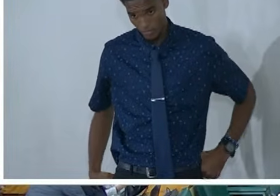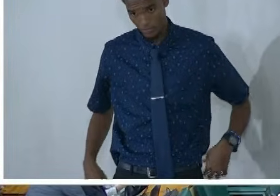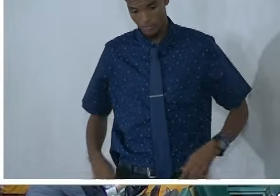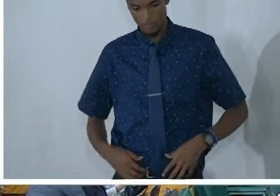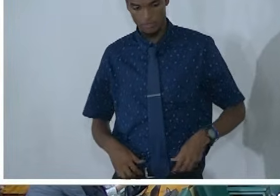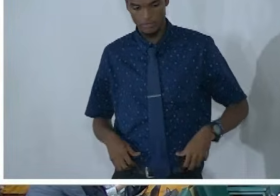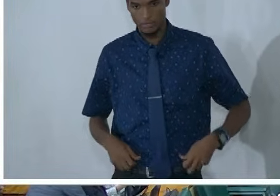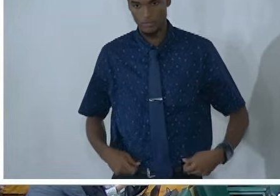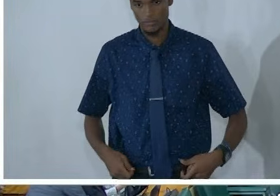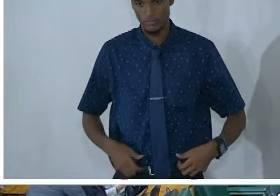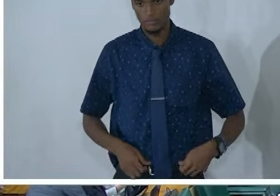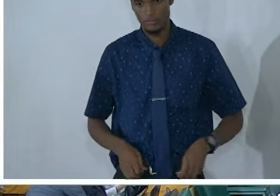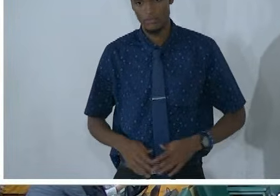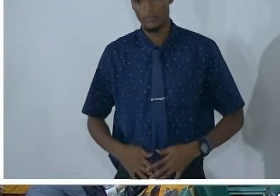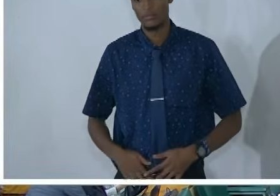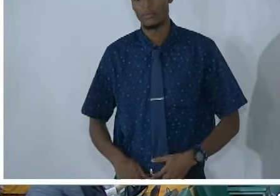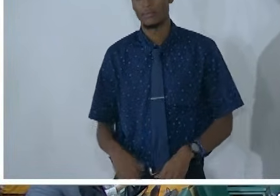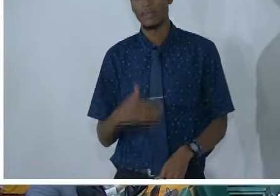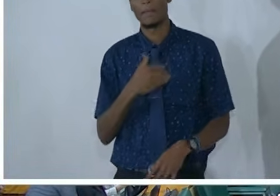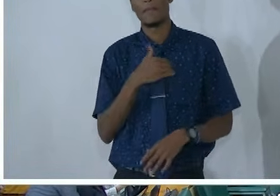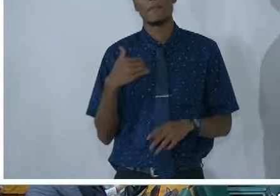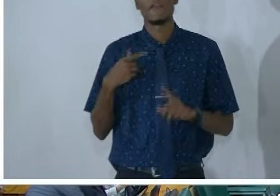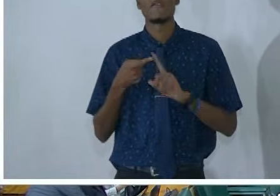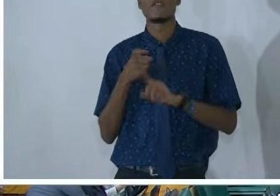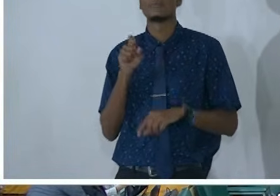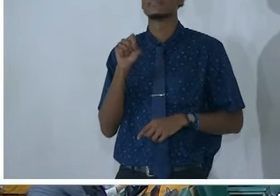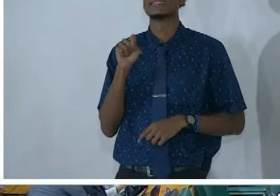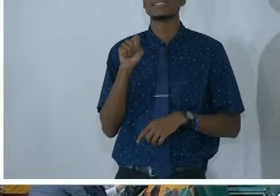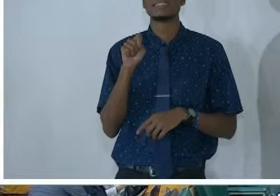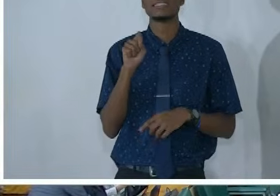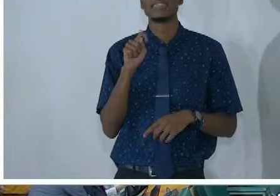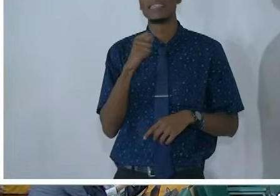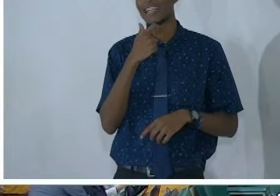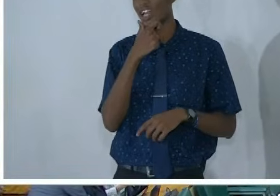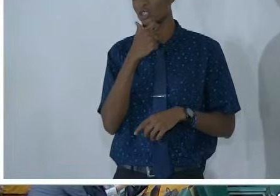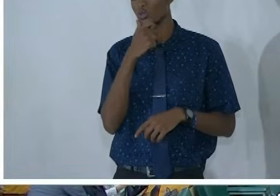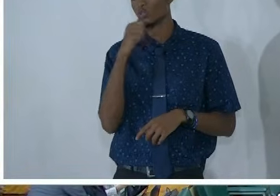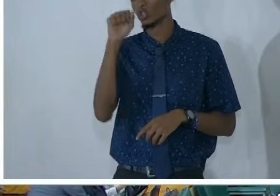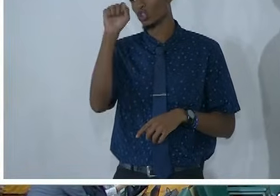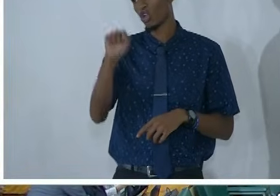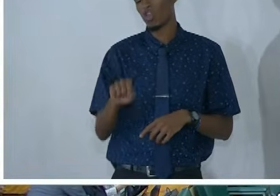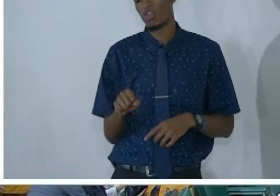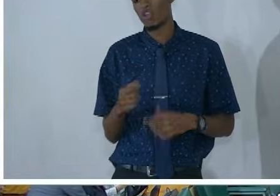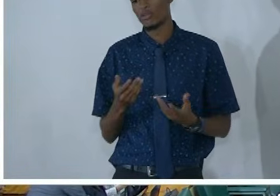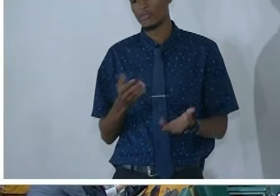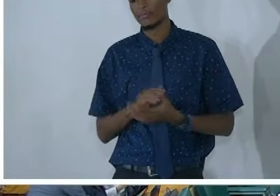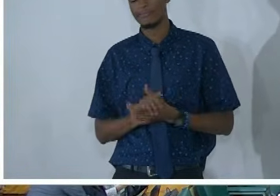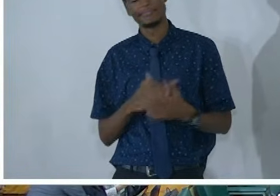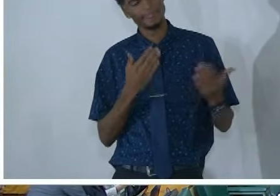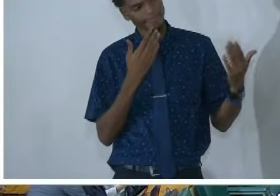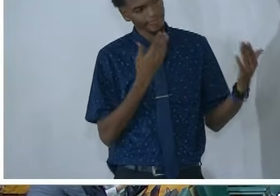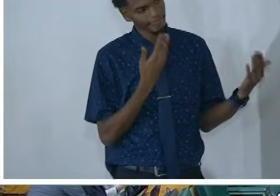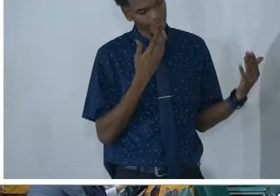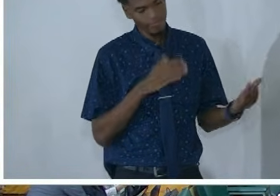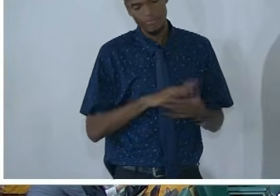Member from St. Andrew Southern. Thank you. Thank you, Mr. Speaker.